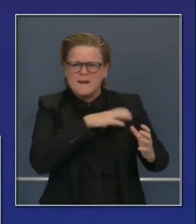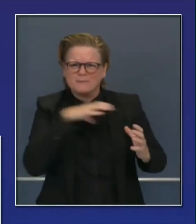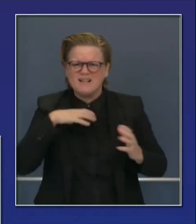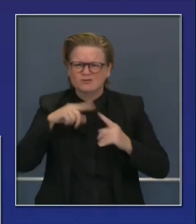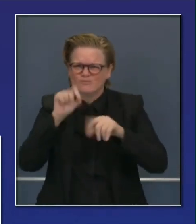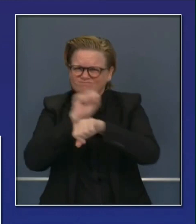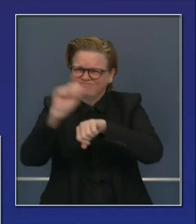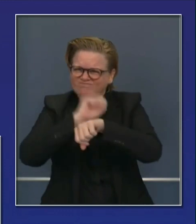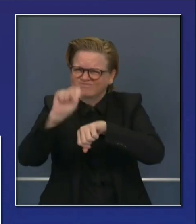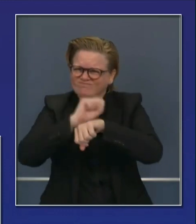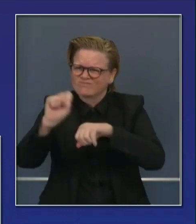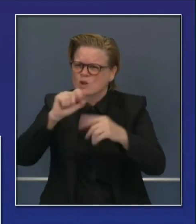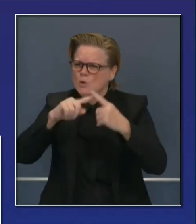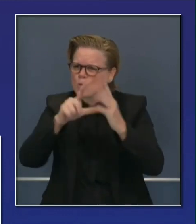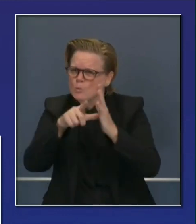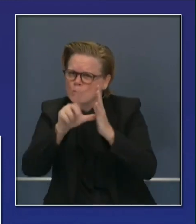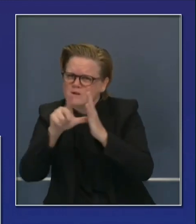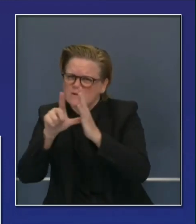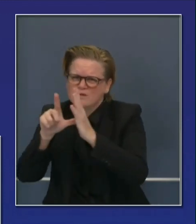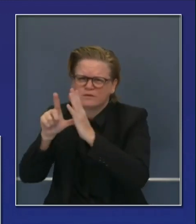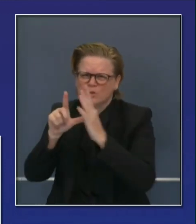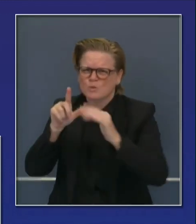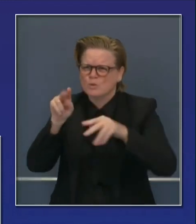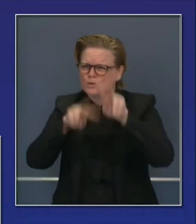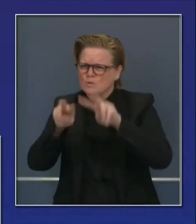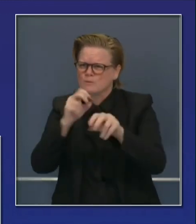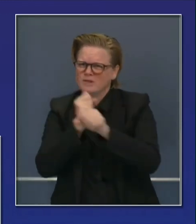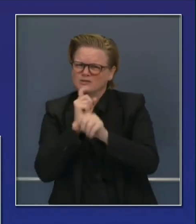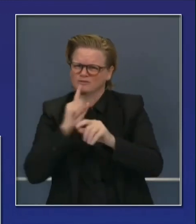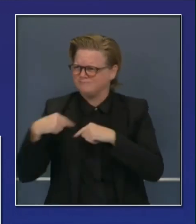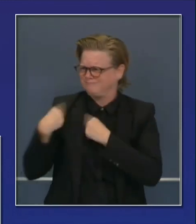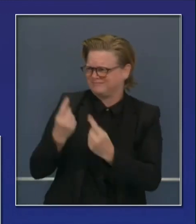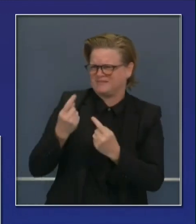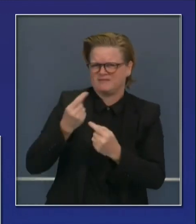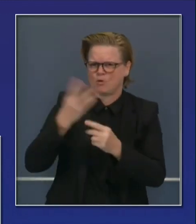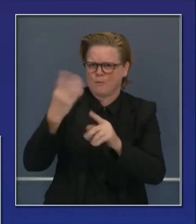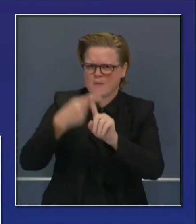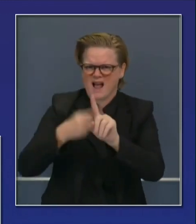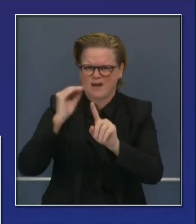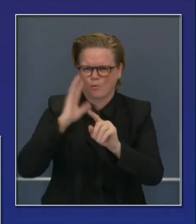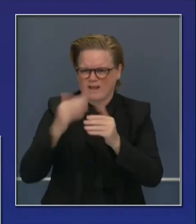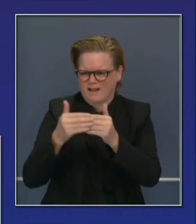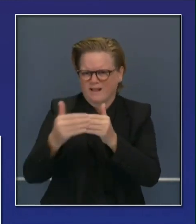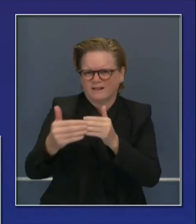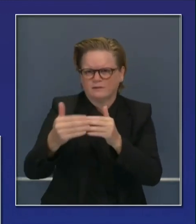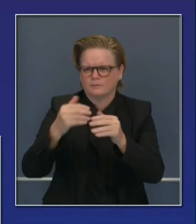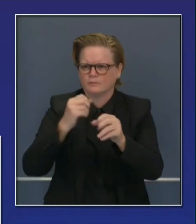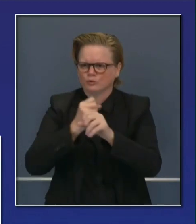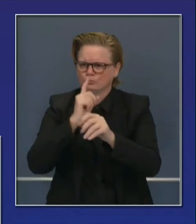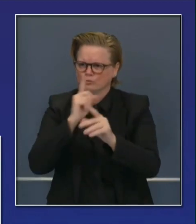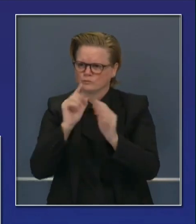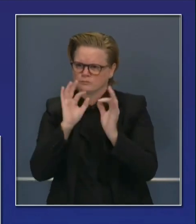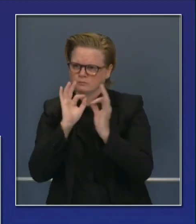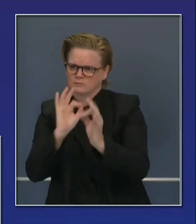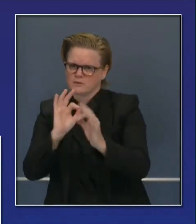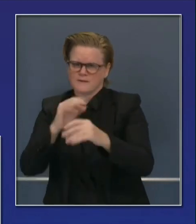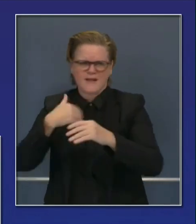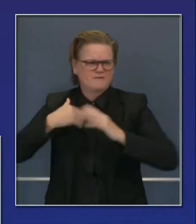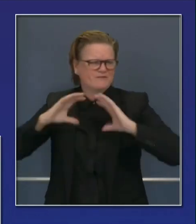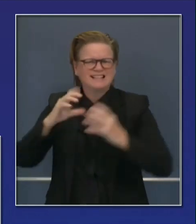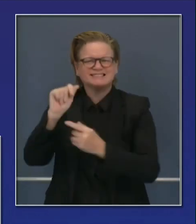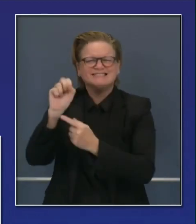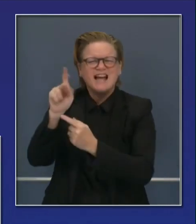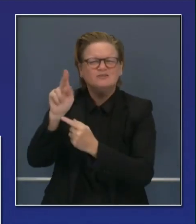weeks, months and months, if you include the Office of Emergency Service Task Force that was organized around our distribution